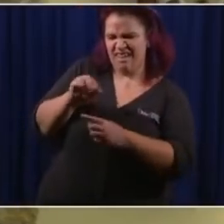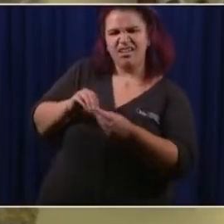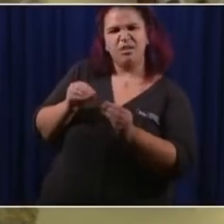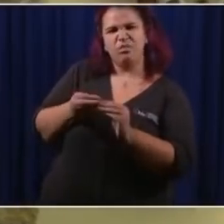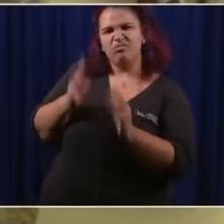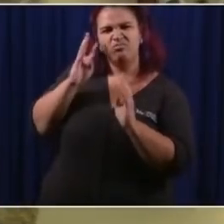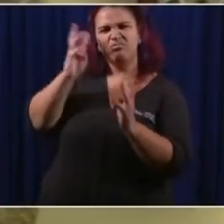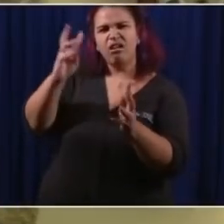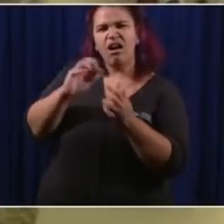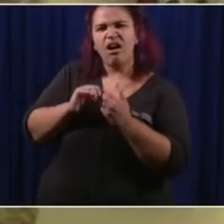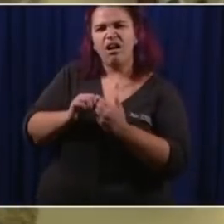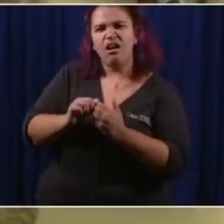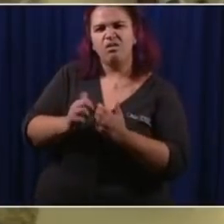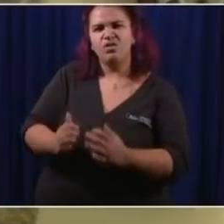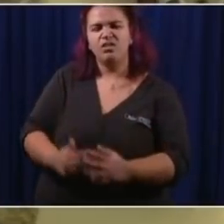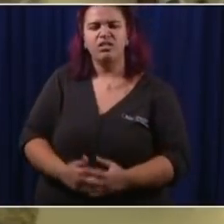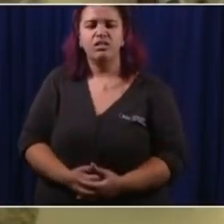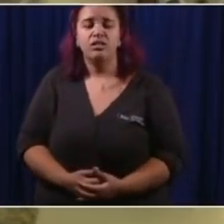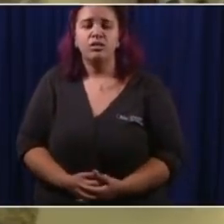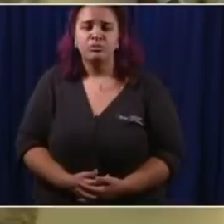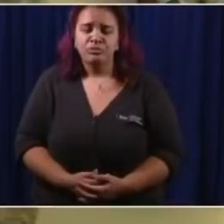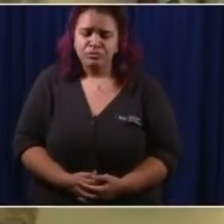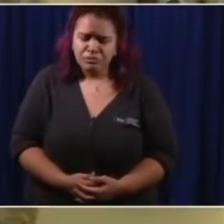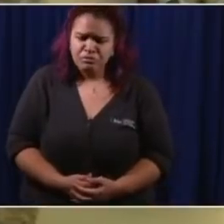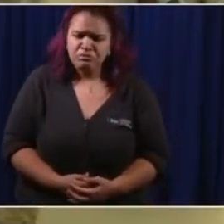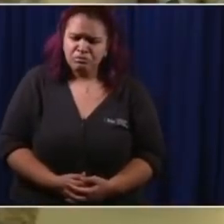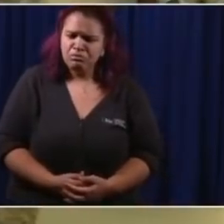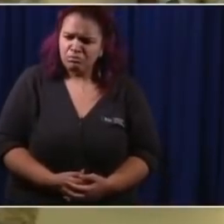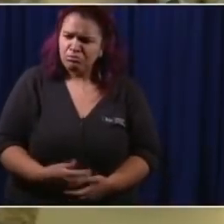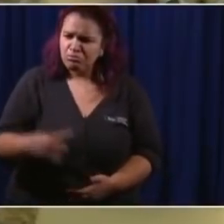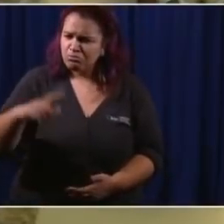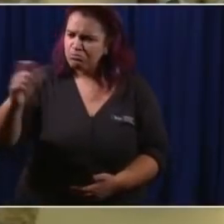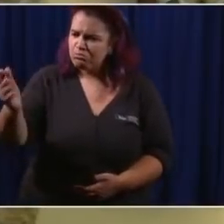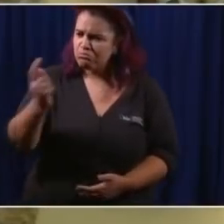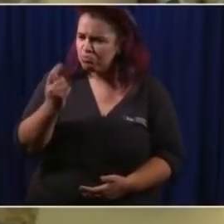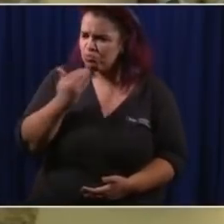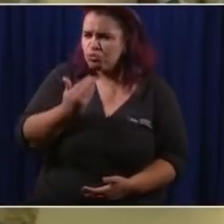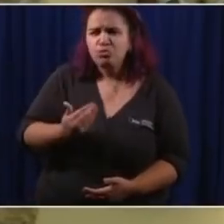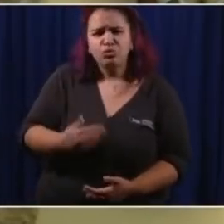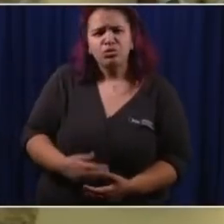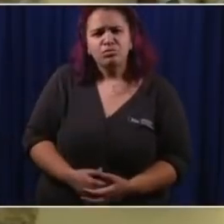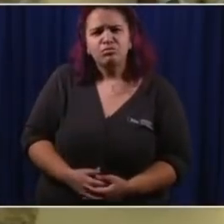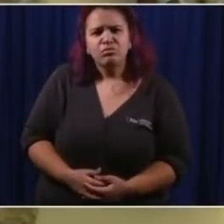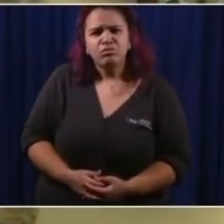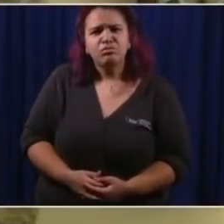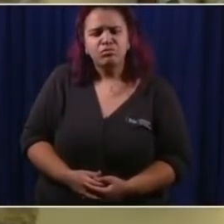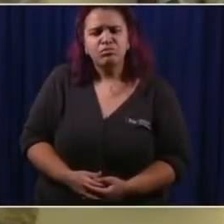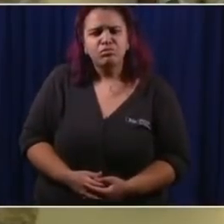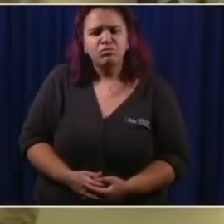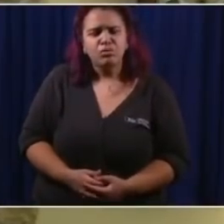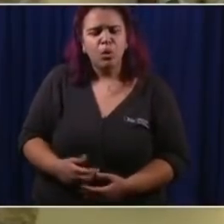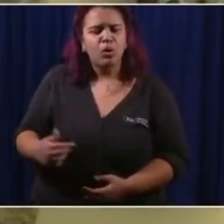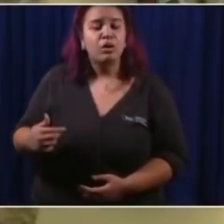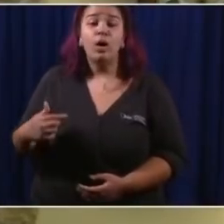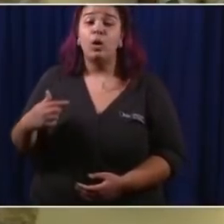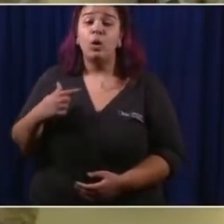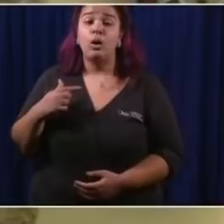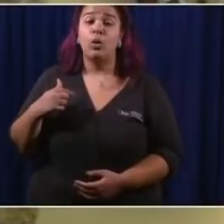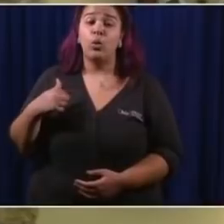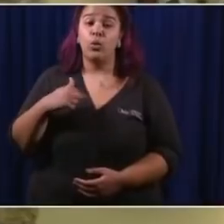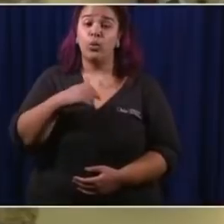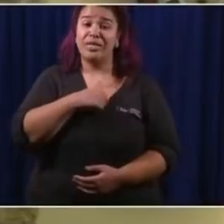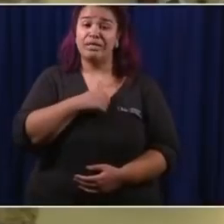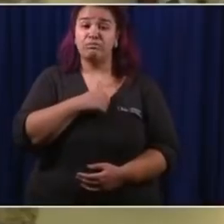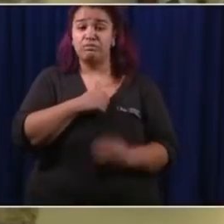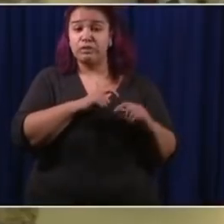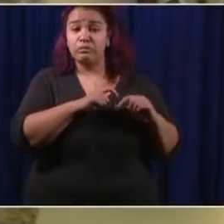I think that, you make an interesting point. We're constantly evaluating and trying to